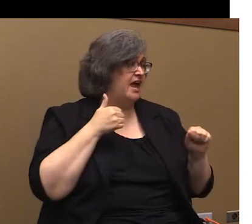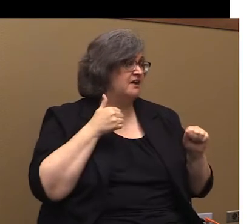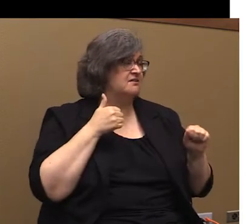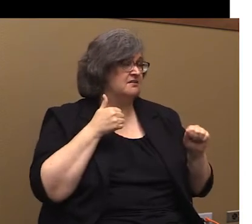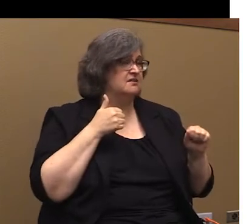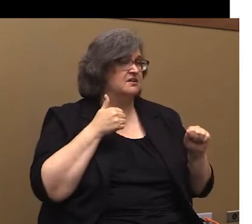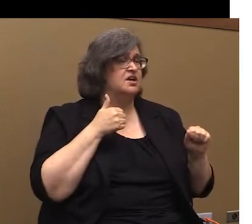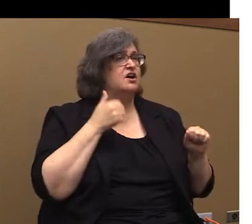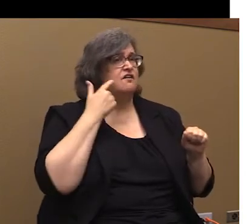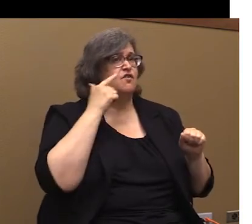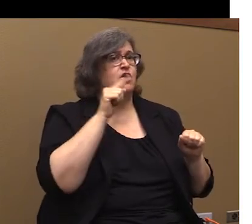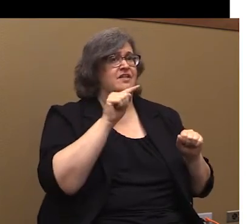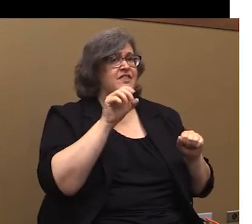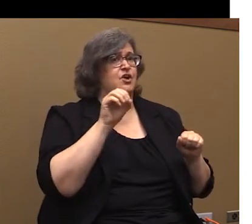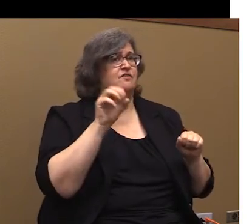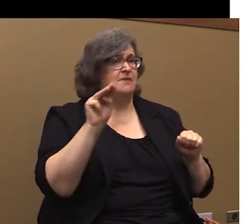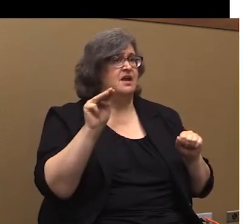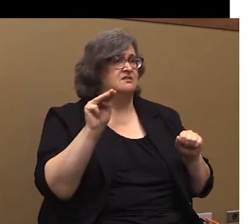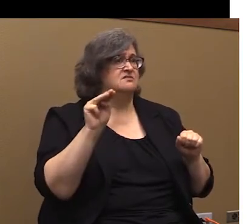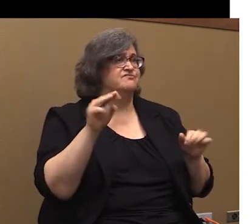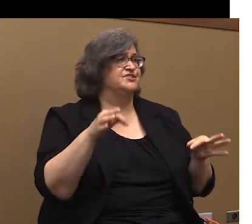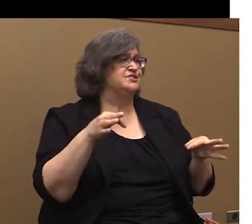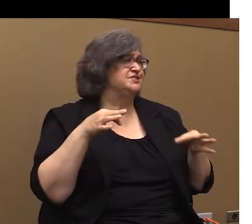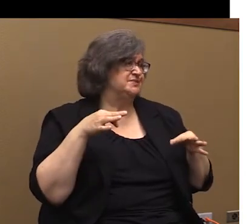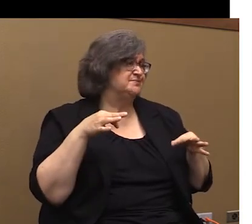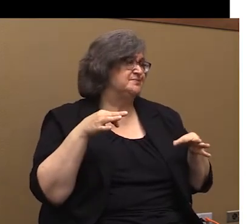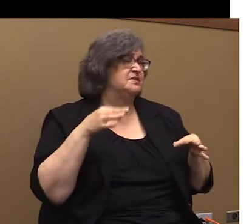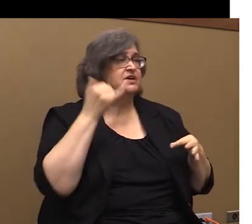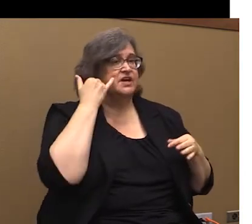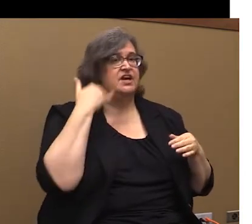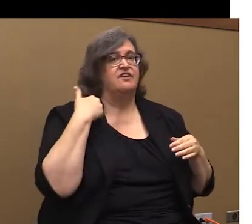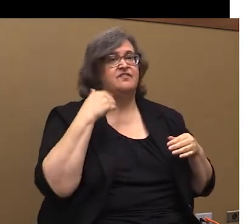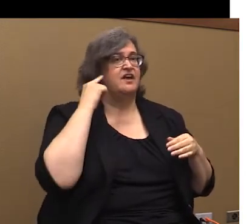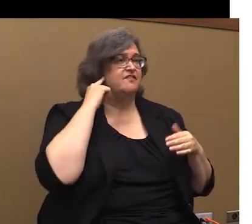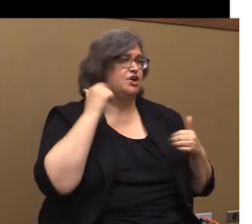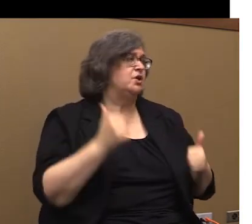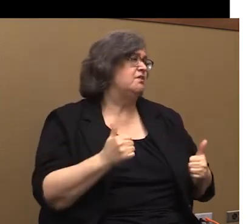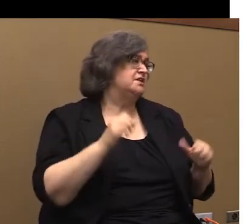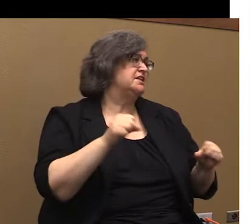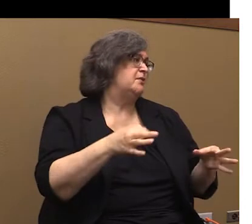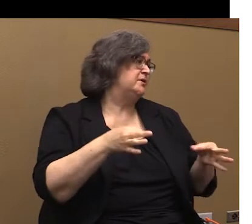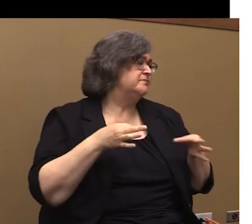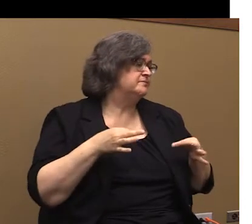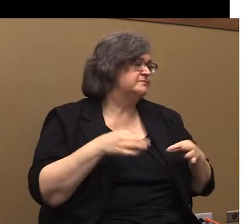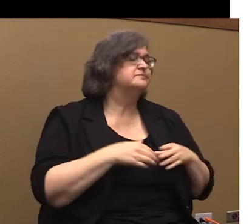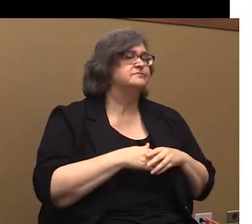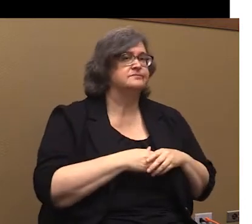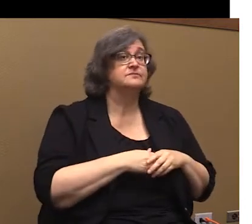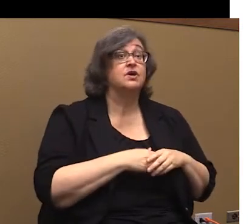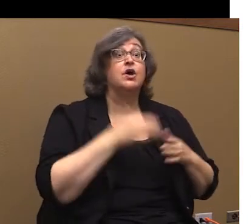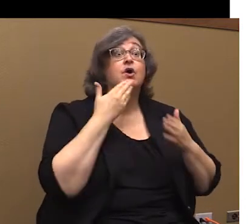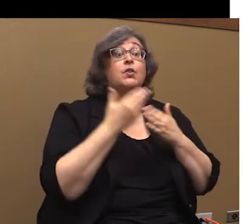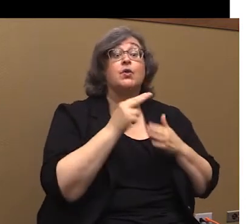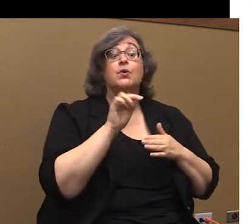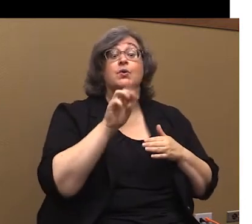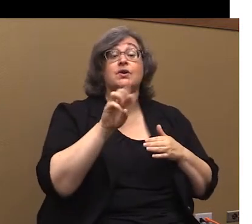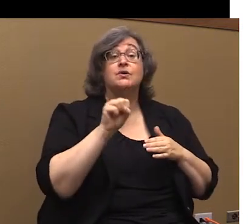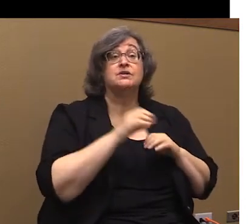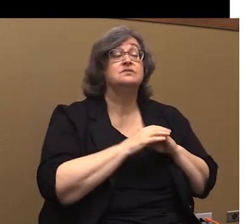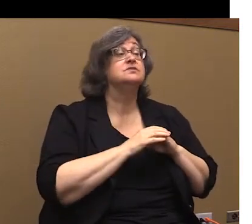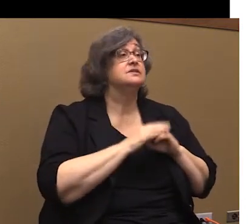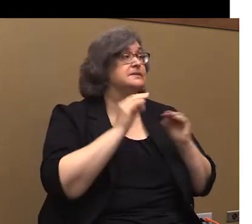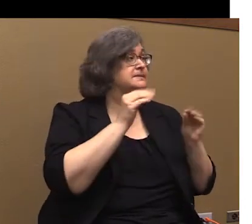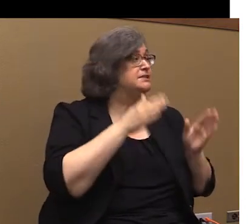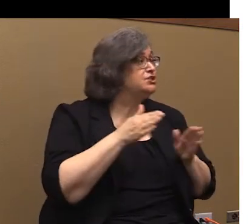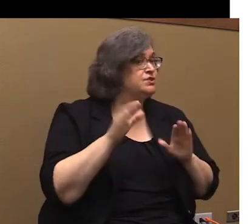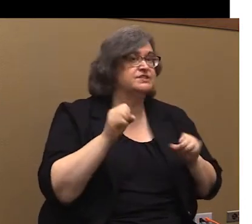kids can have a lag in their theory of mind development if they have a hearing loss.